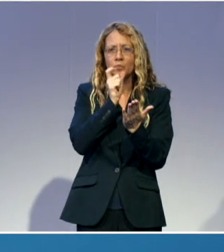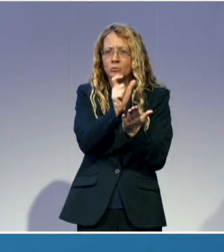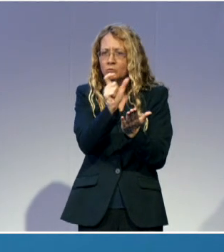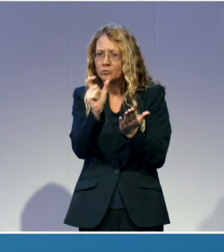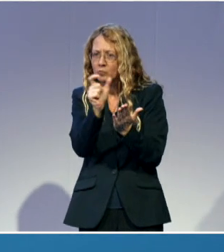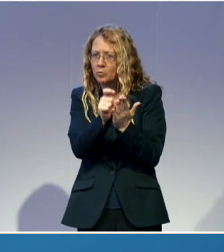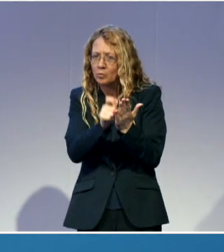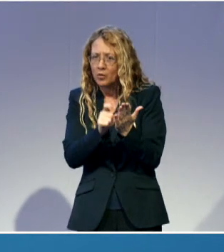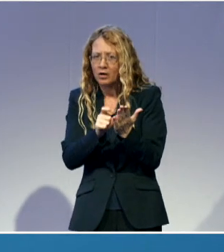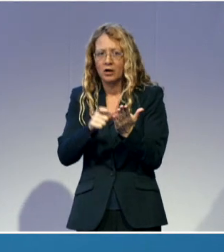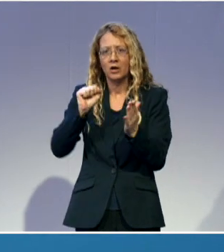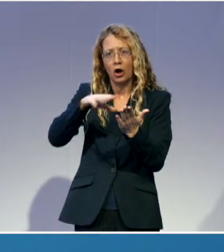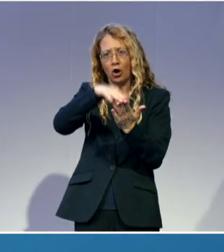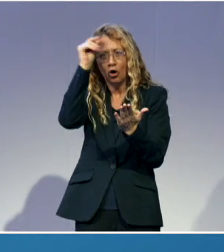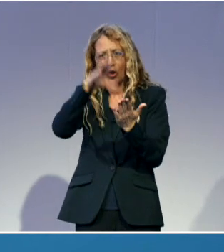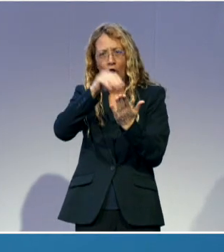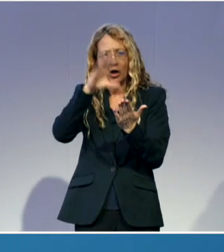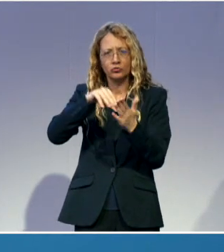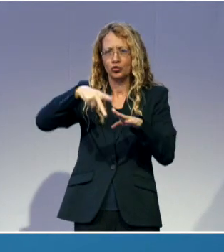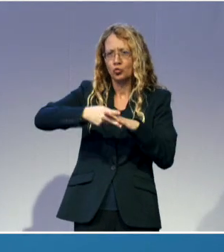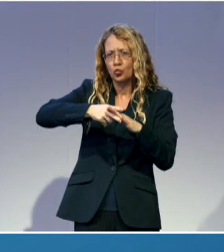to test the knowledge of their users.